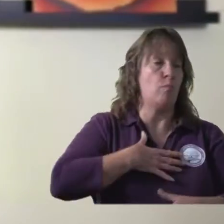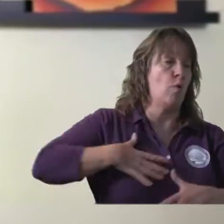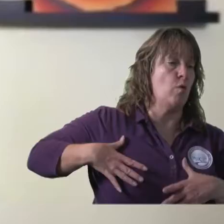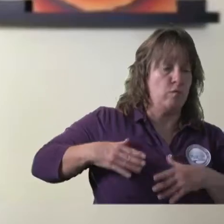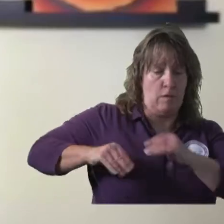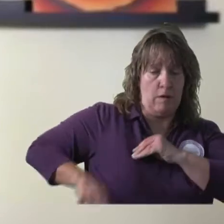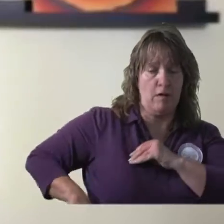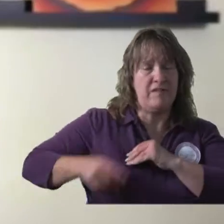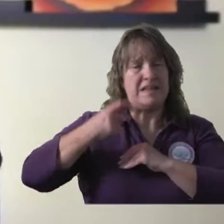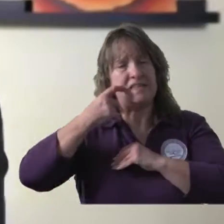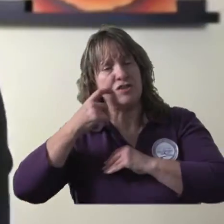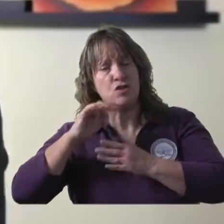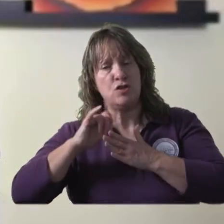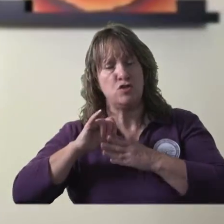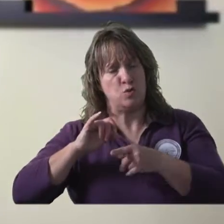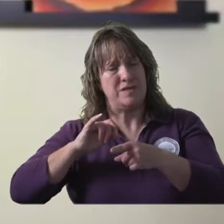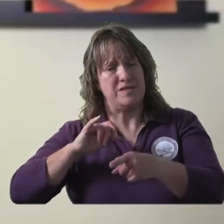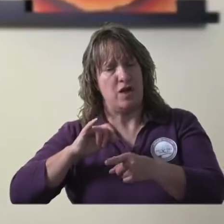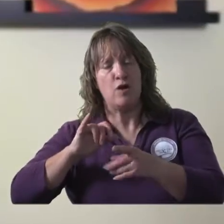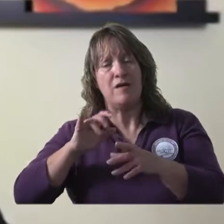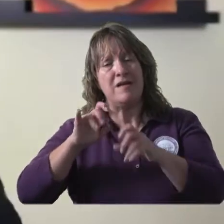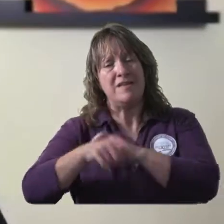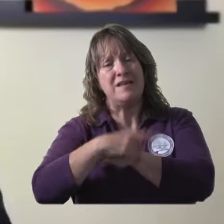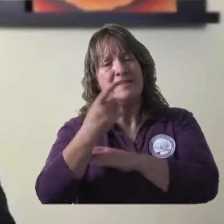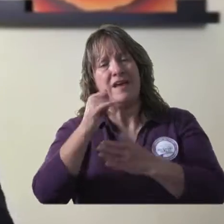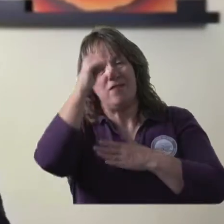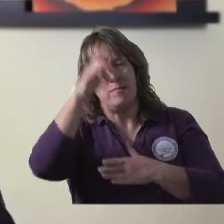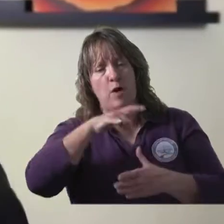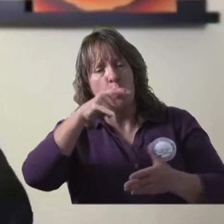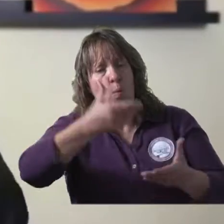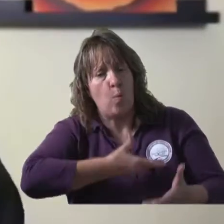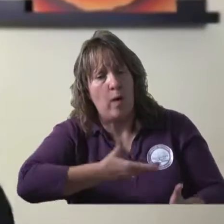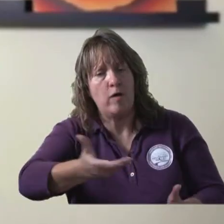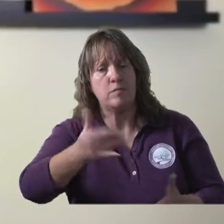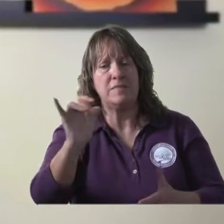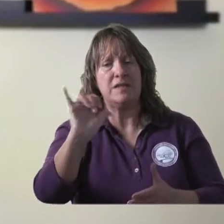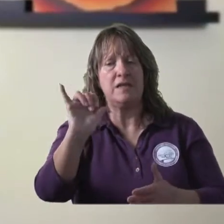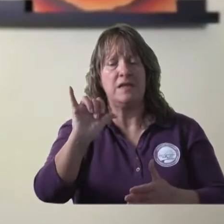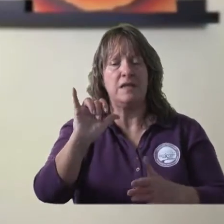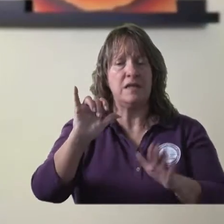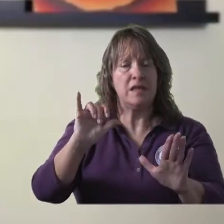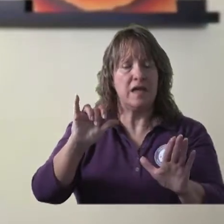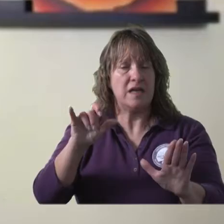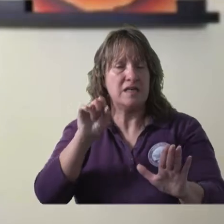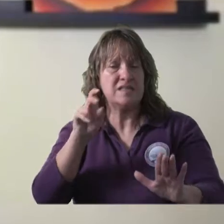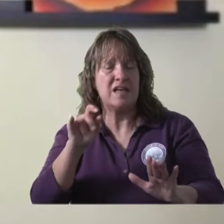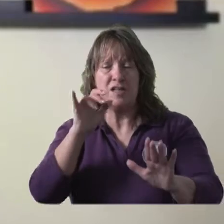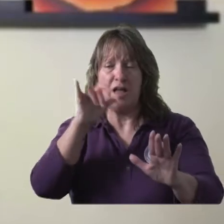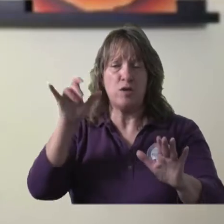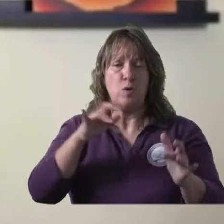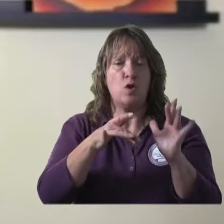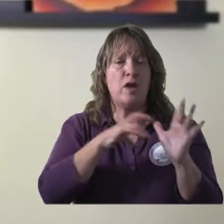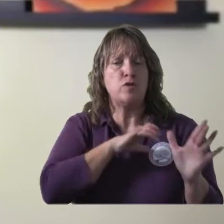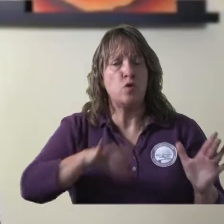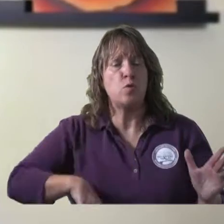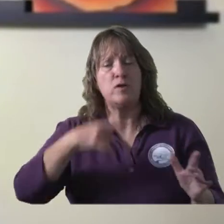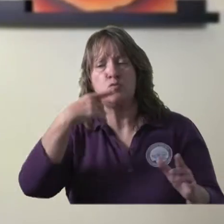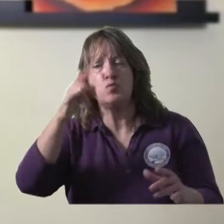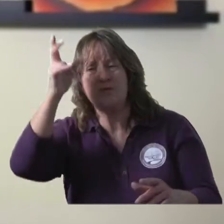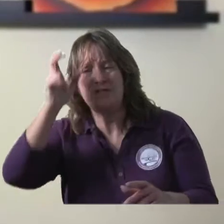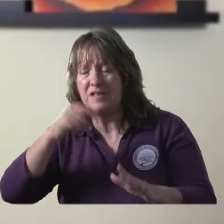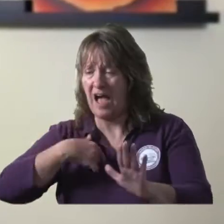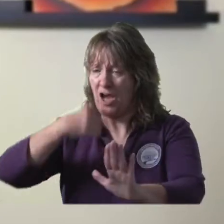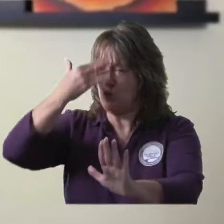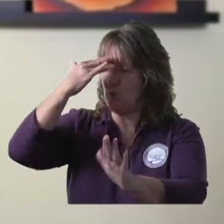an addiction. She was there the day the man who welcomed me in like a son said like Christ to Judas, "I know it was